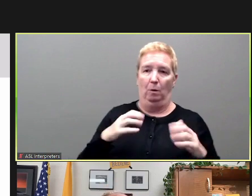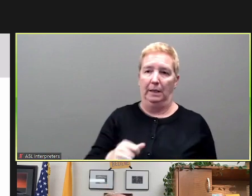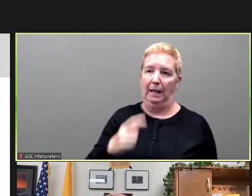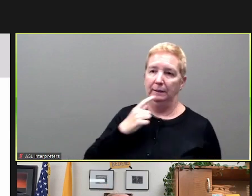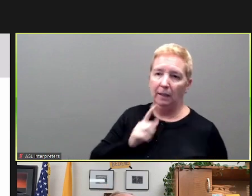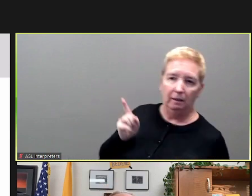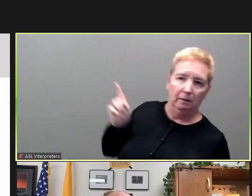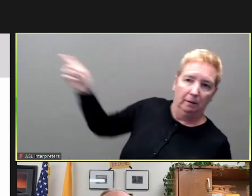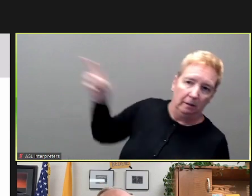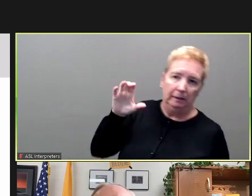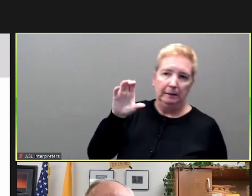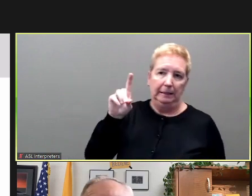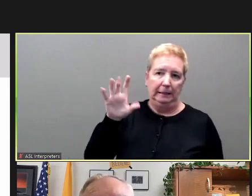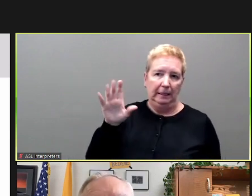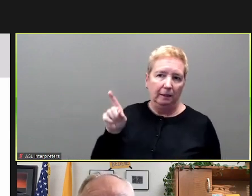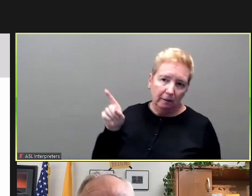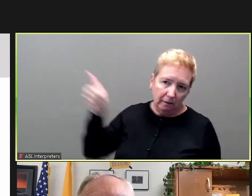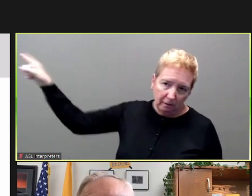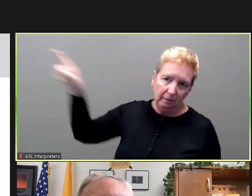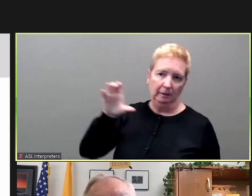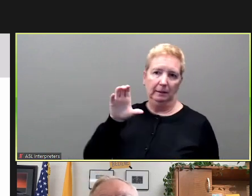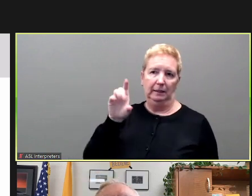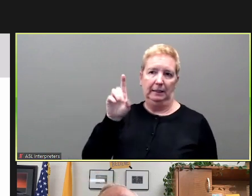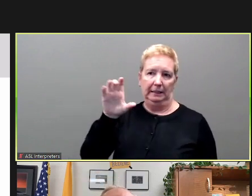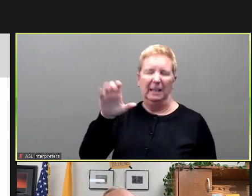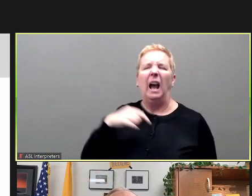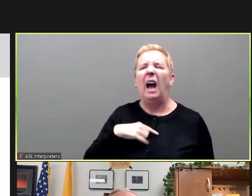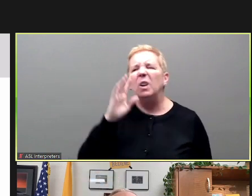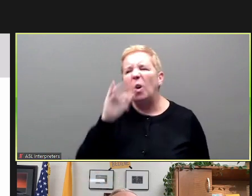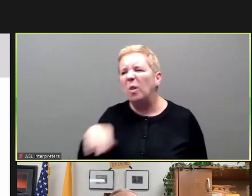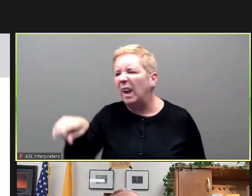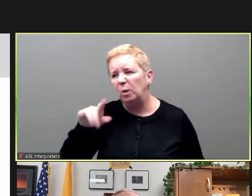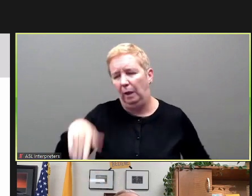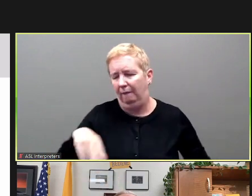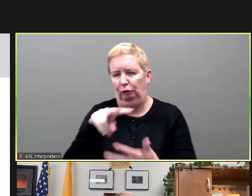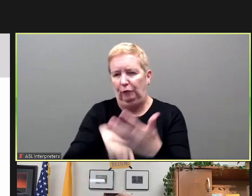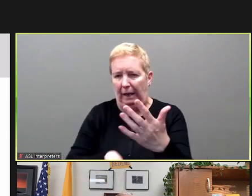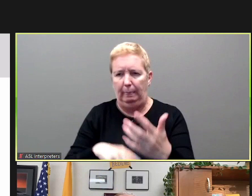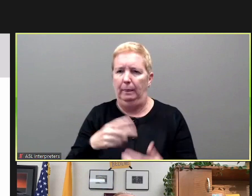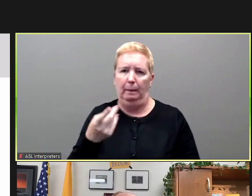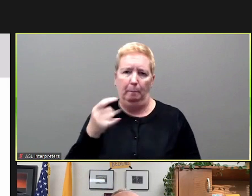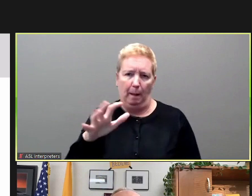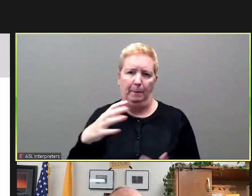so I know probably all of you didn't read the public health order, but we